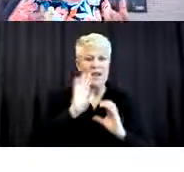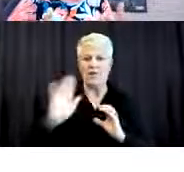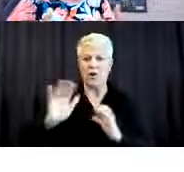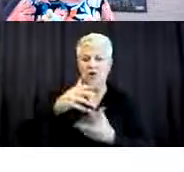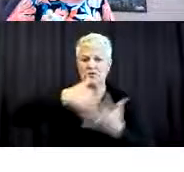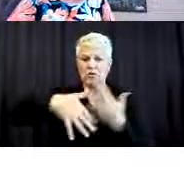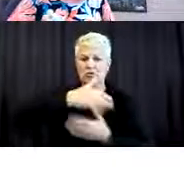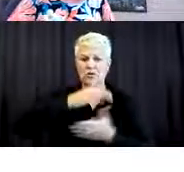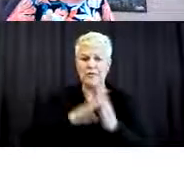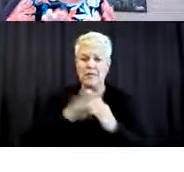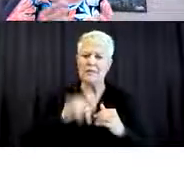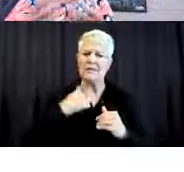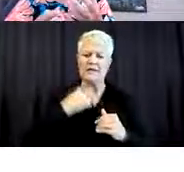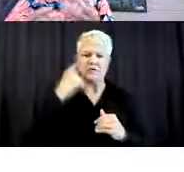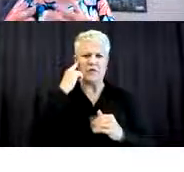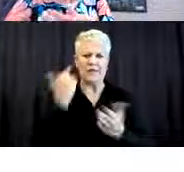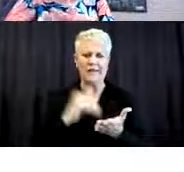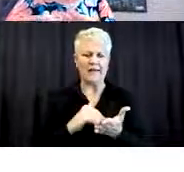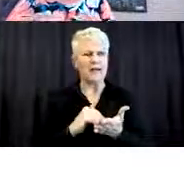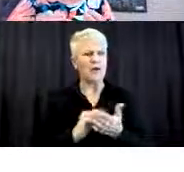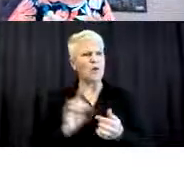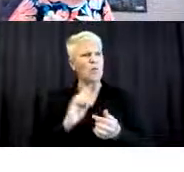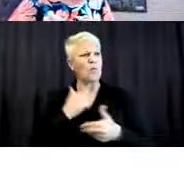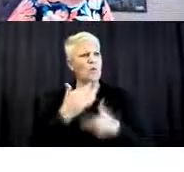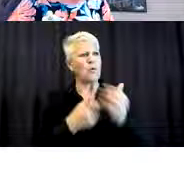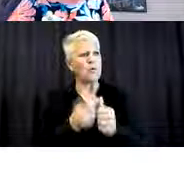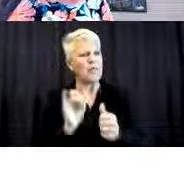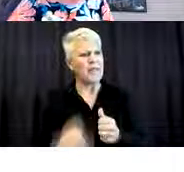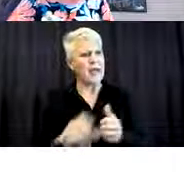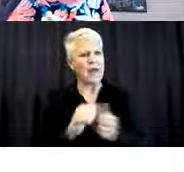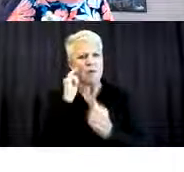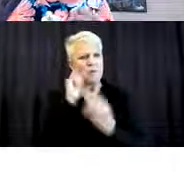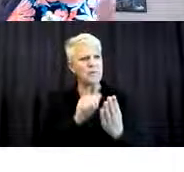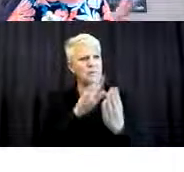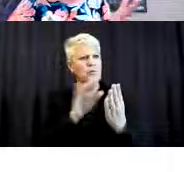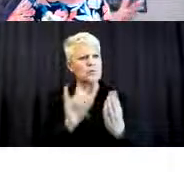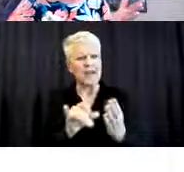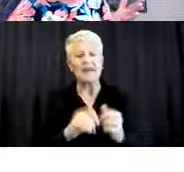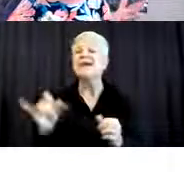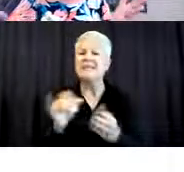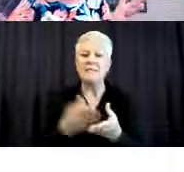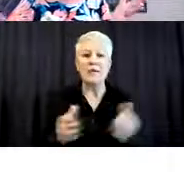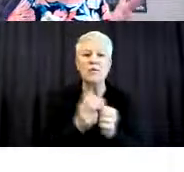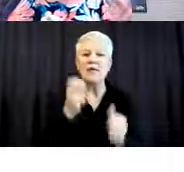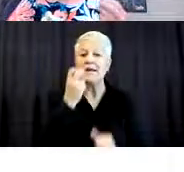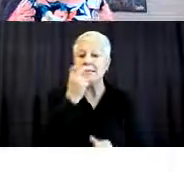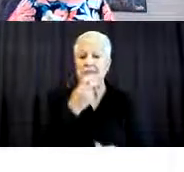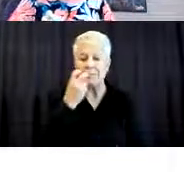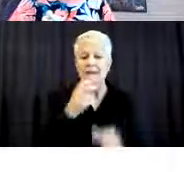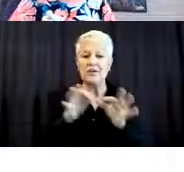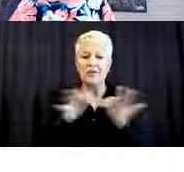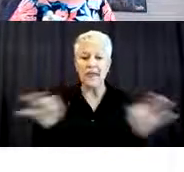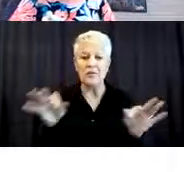need to rethink where we're kind of going with that and how we would approach that. Same thing with speech language